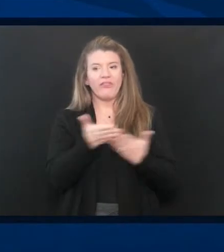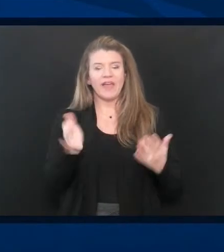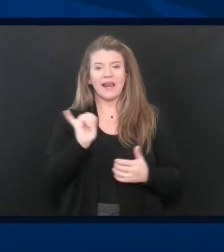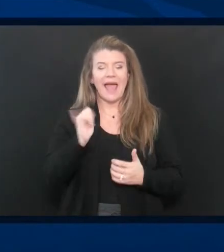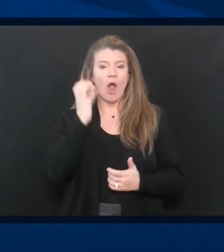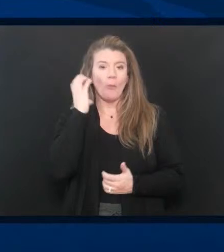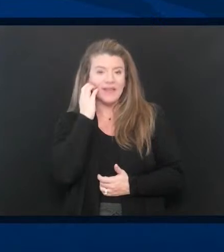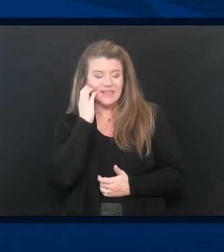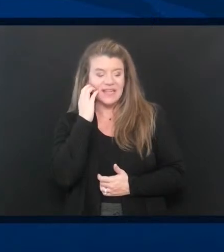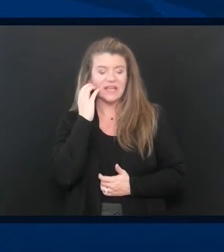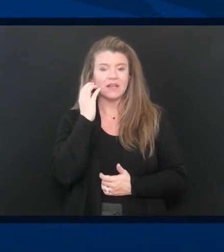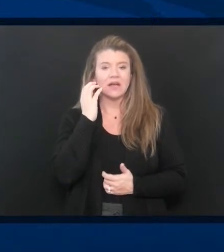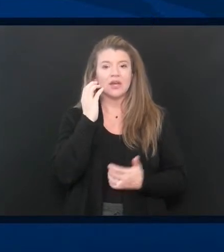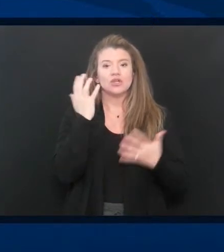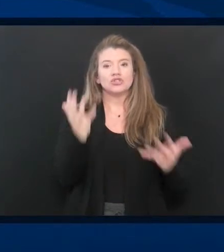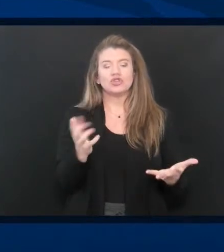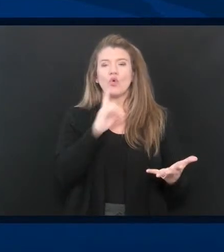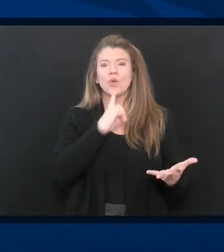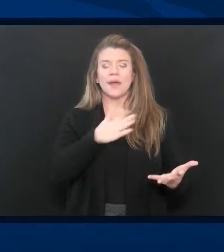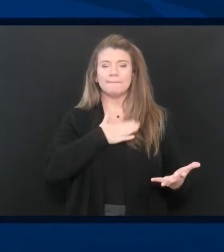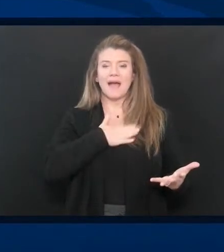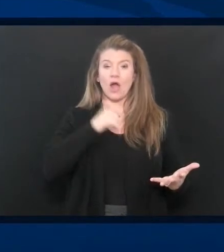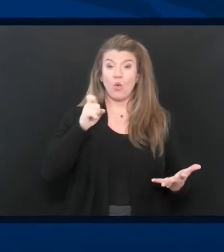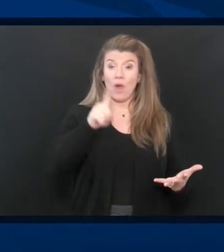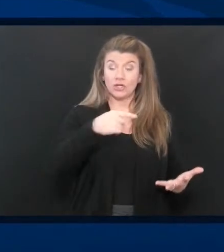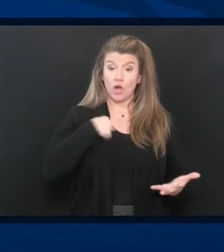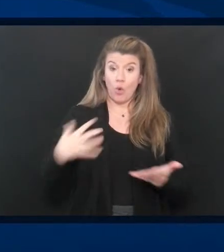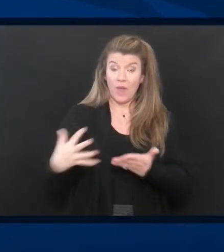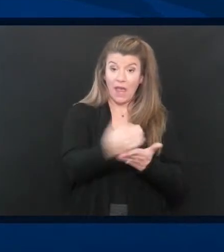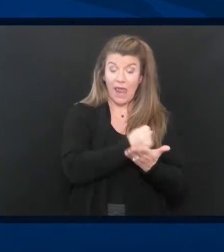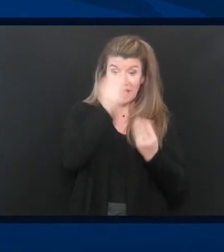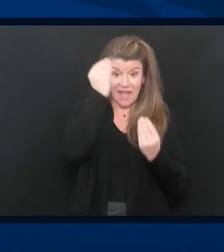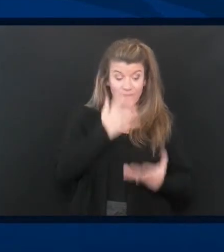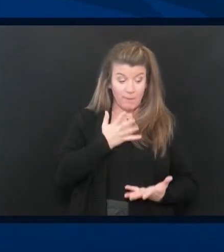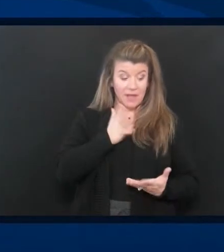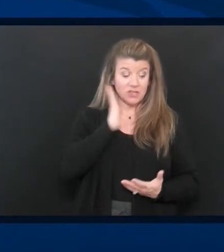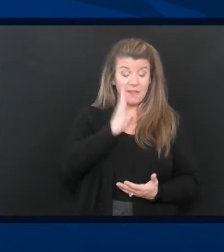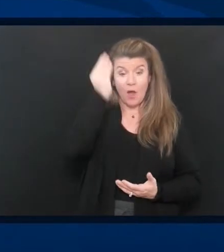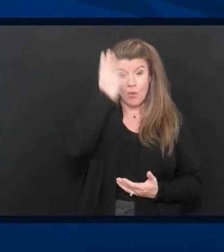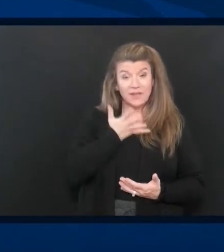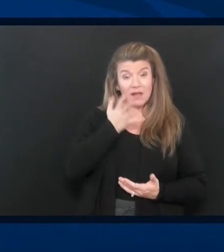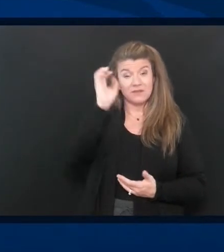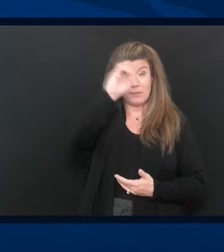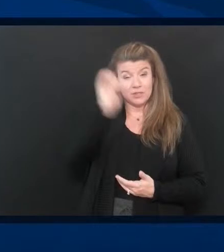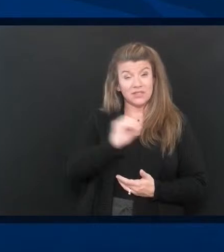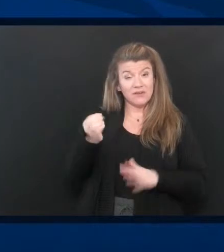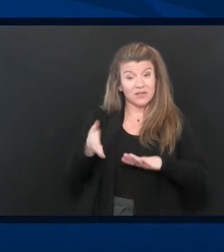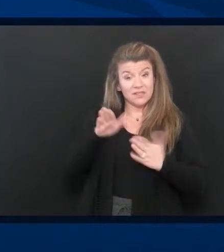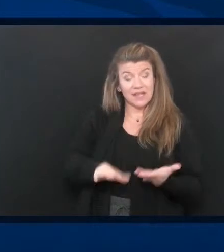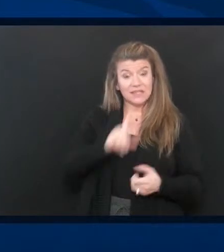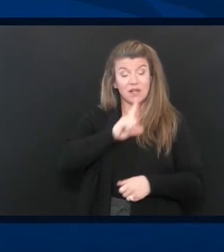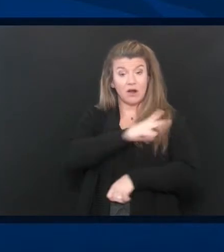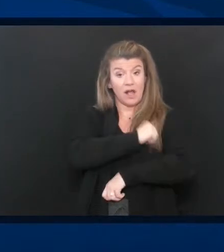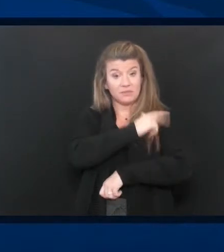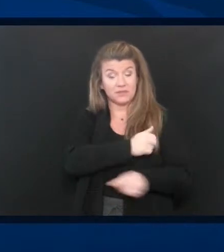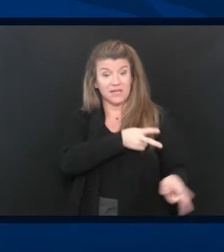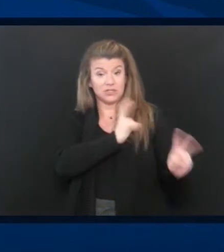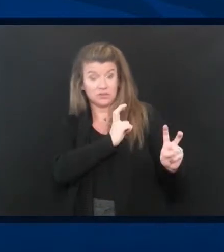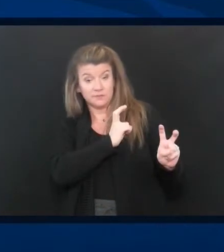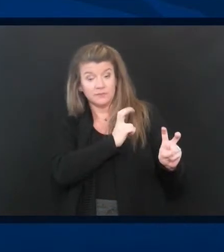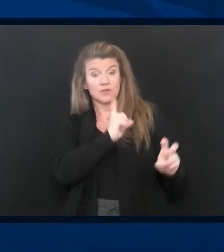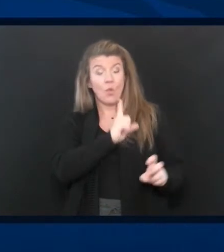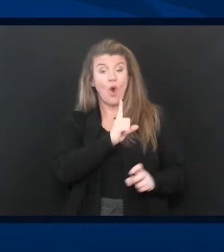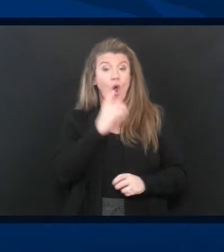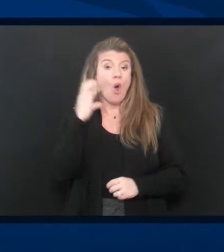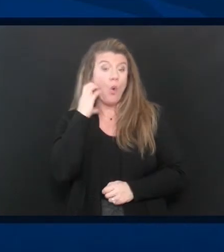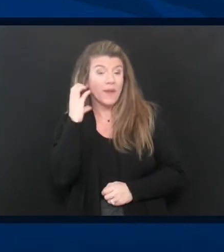obesity. So I guess the question is, are we collecting data that would tell us like what percentage of our deaths or hospitalizations were obese